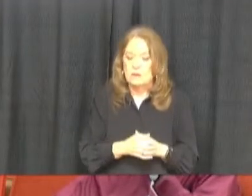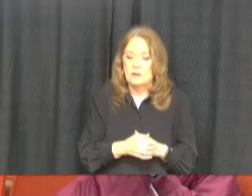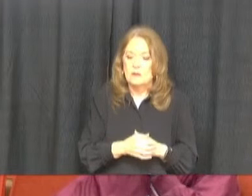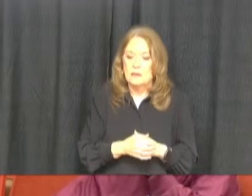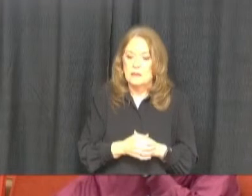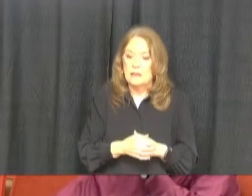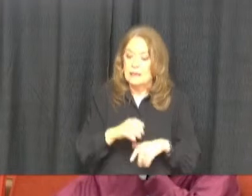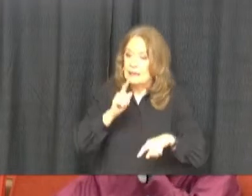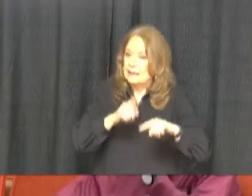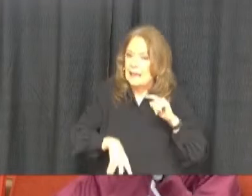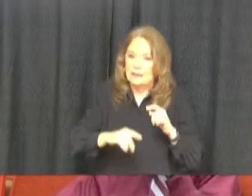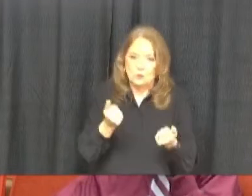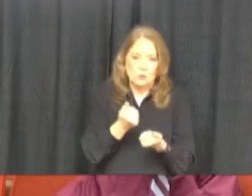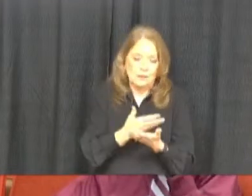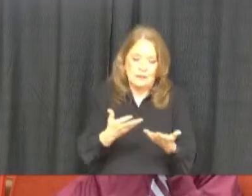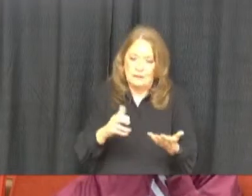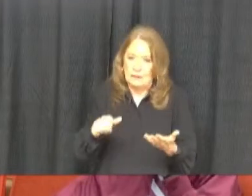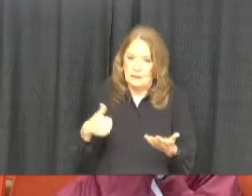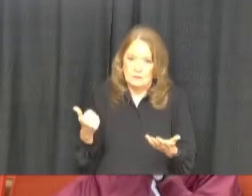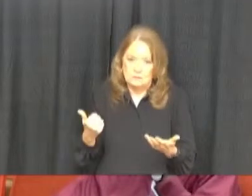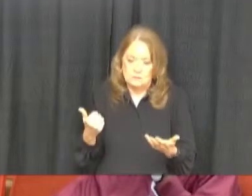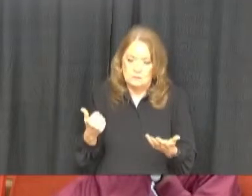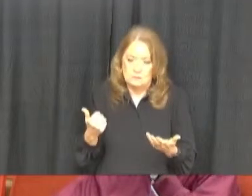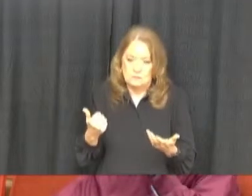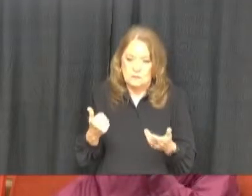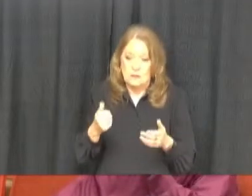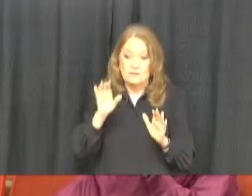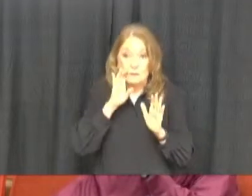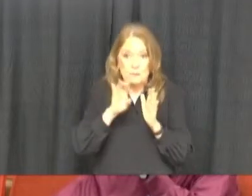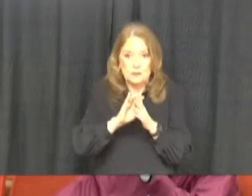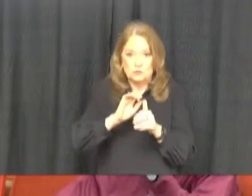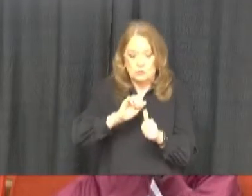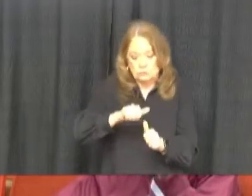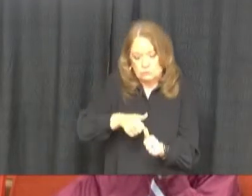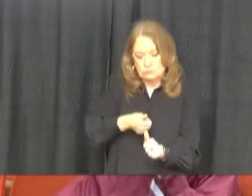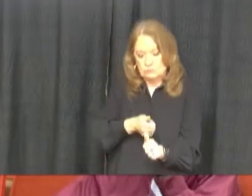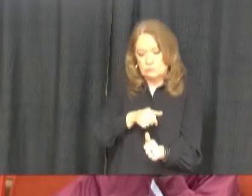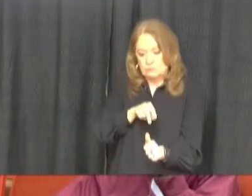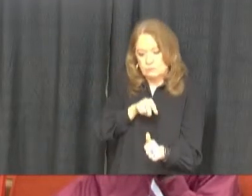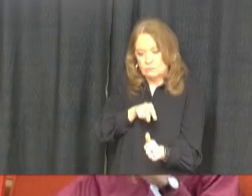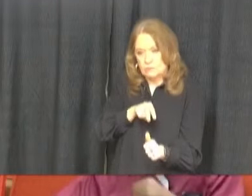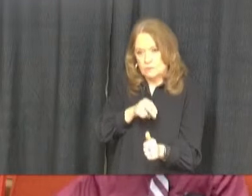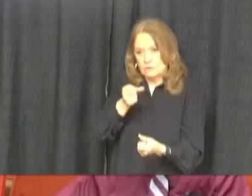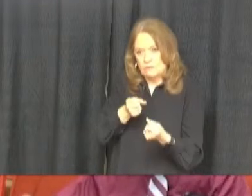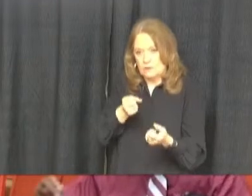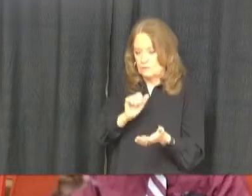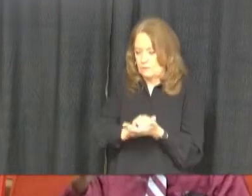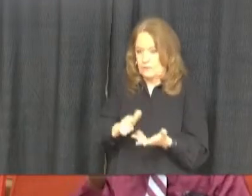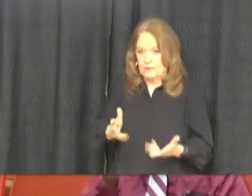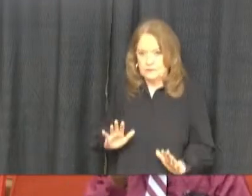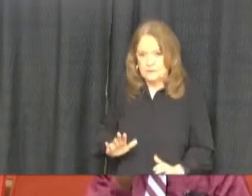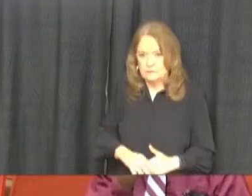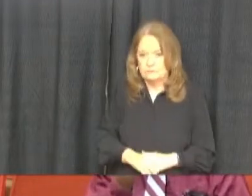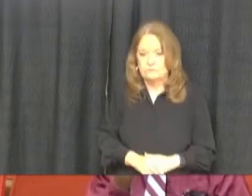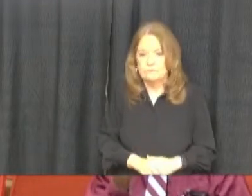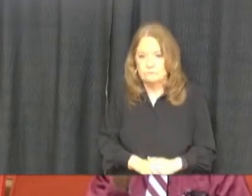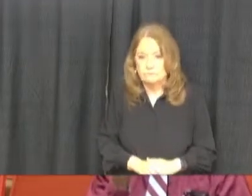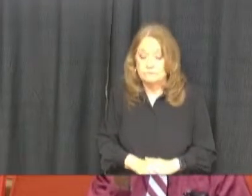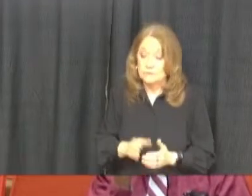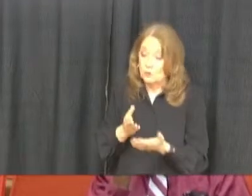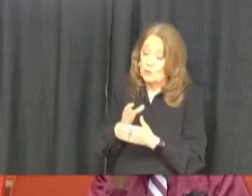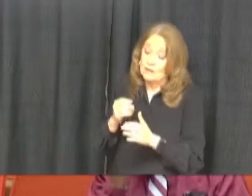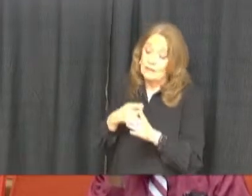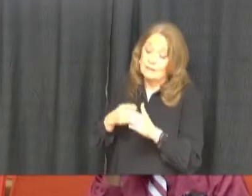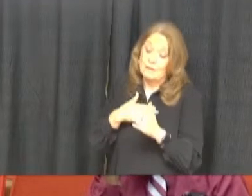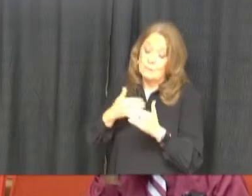It cannot do anything other than that. It is a picture of the rear of the vehicle, and that's exclusively what it does. All right, and